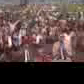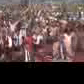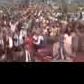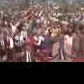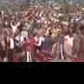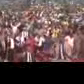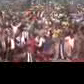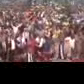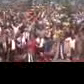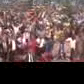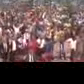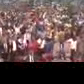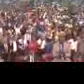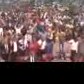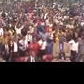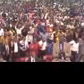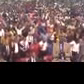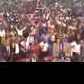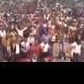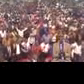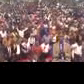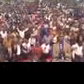we pray.